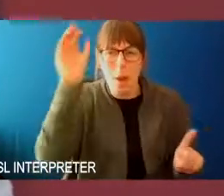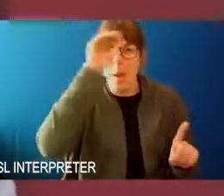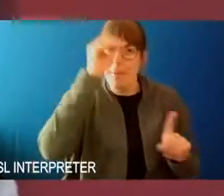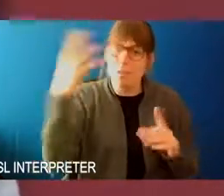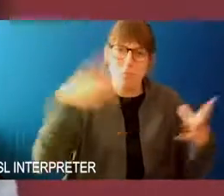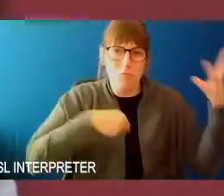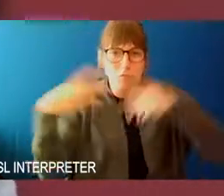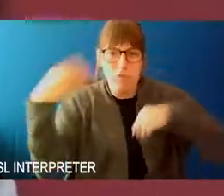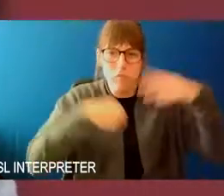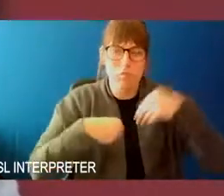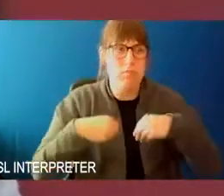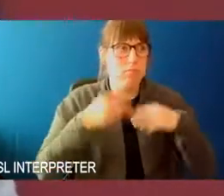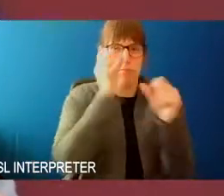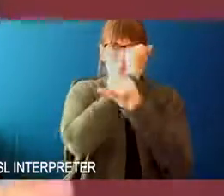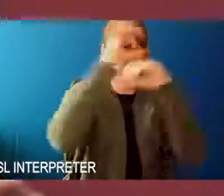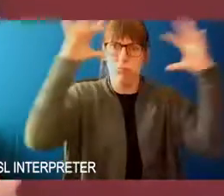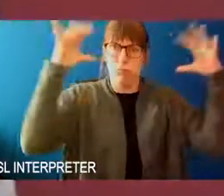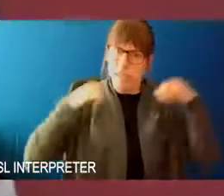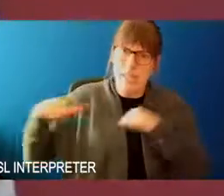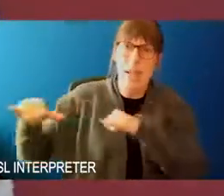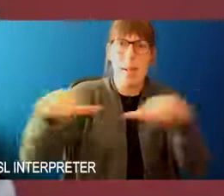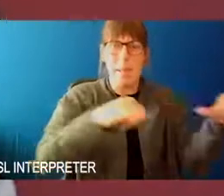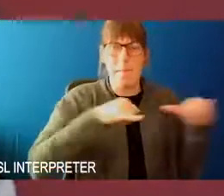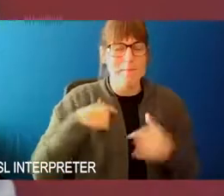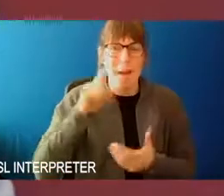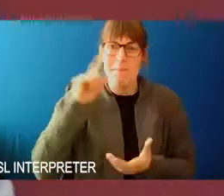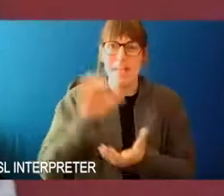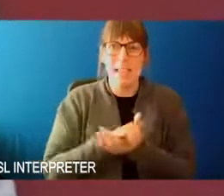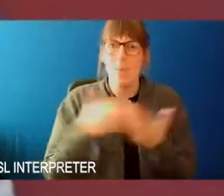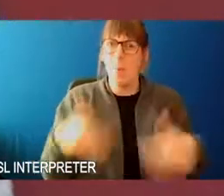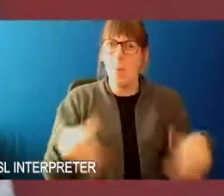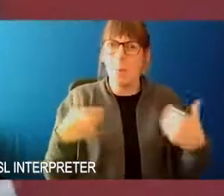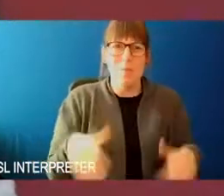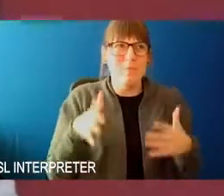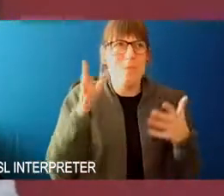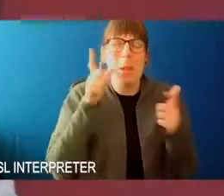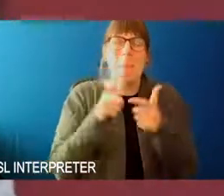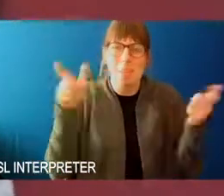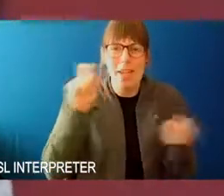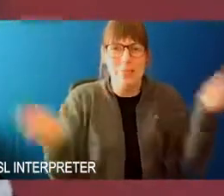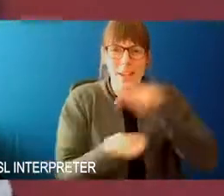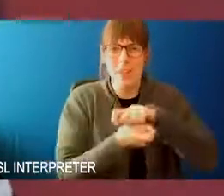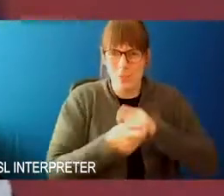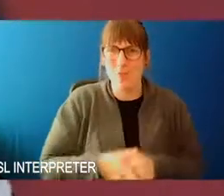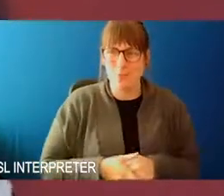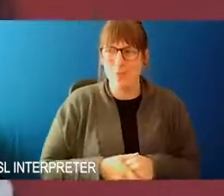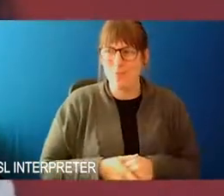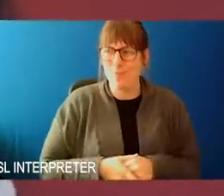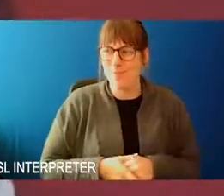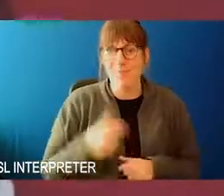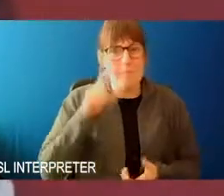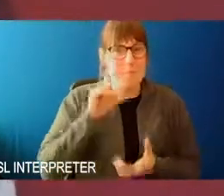amplify each other's voices with a kind of shared vision, I really believe this is the next frontier.